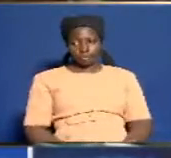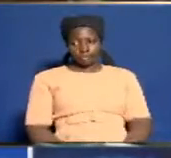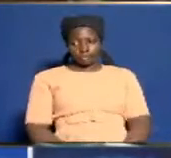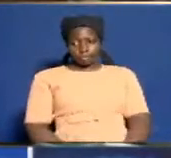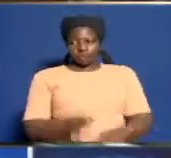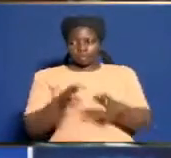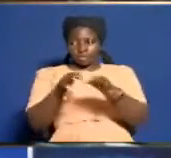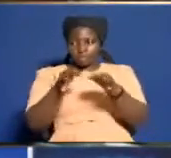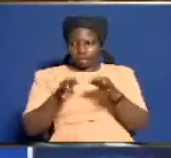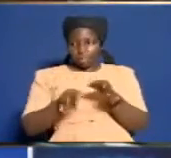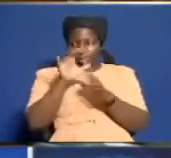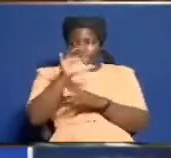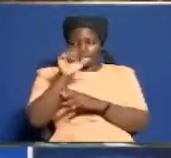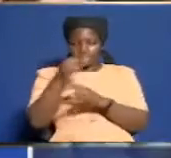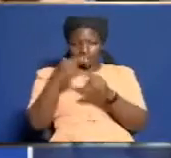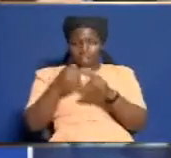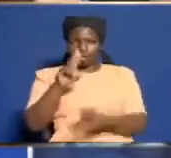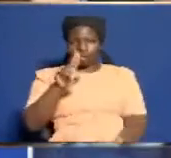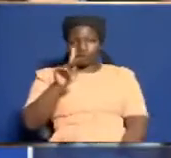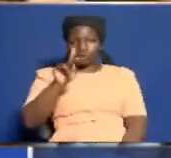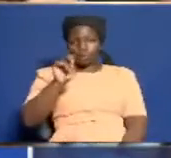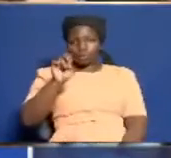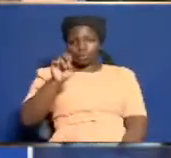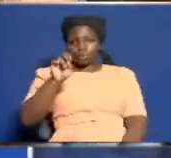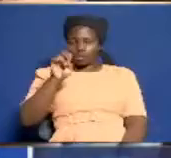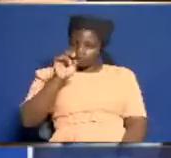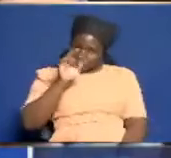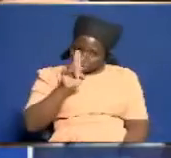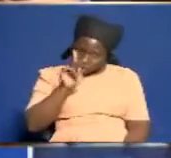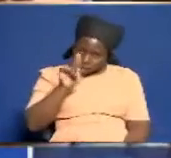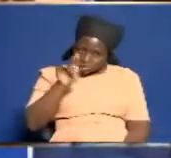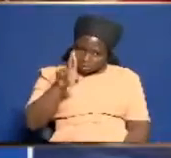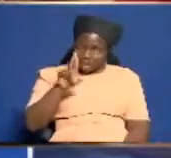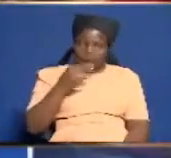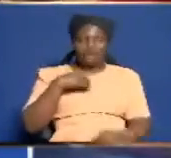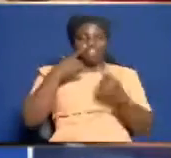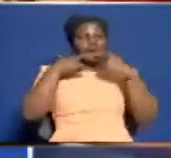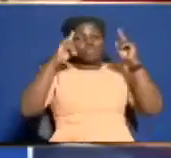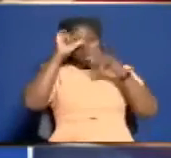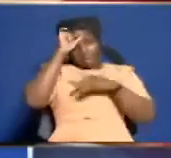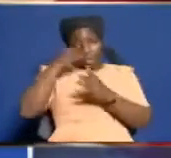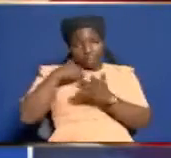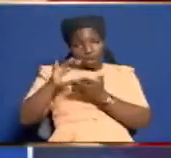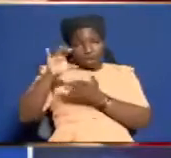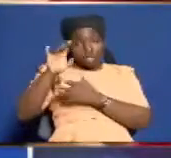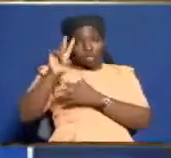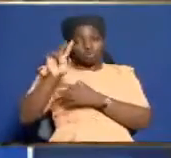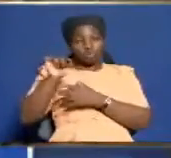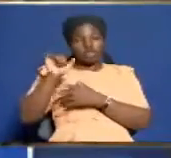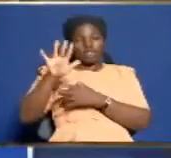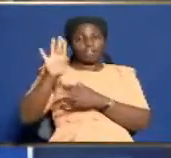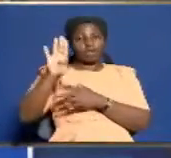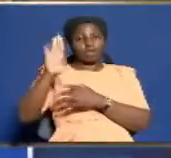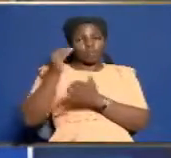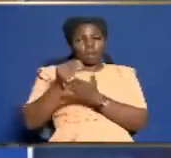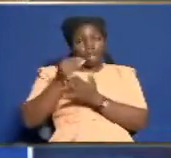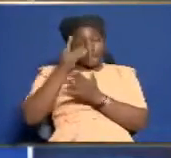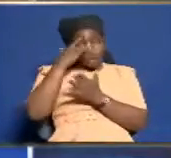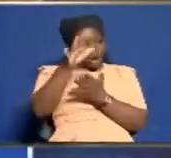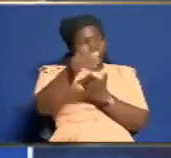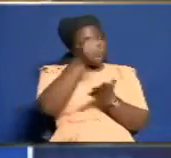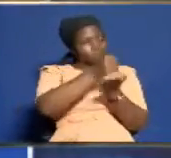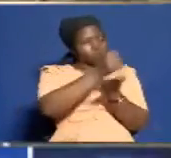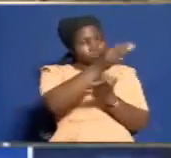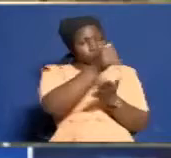Treasury Cabinet Secretary Ukuri Yatani has announced that the government has allocated 2.5 billion shillings for the recruitment of teachers in this